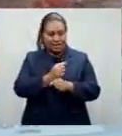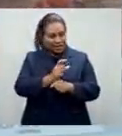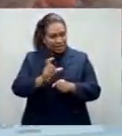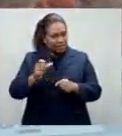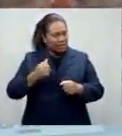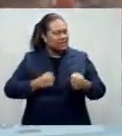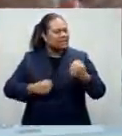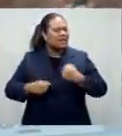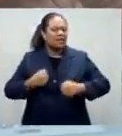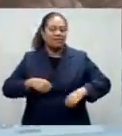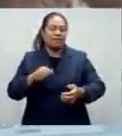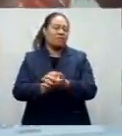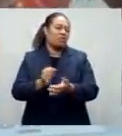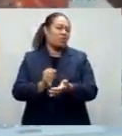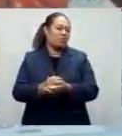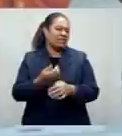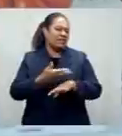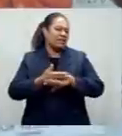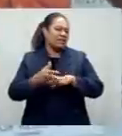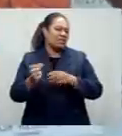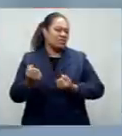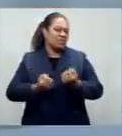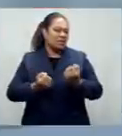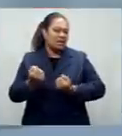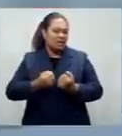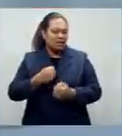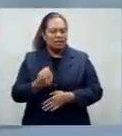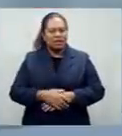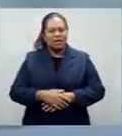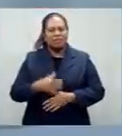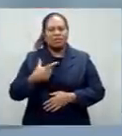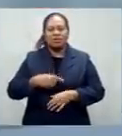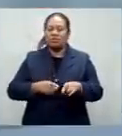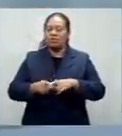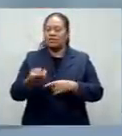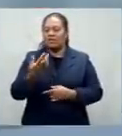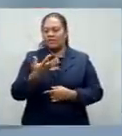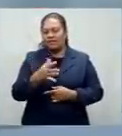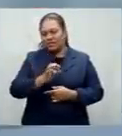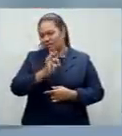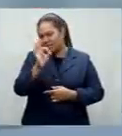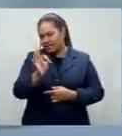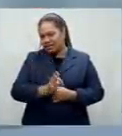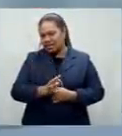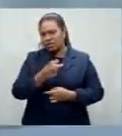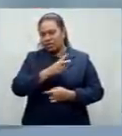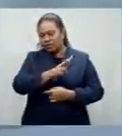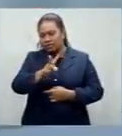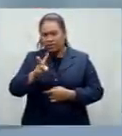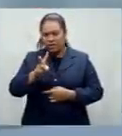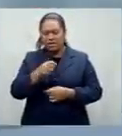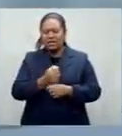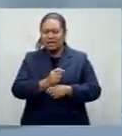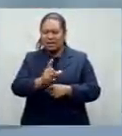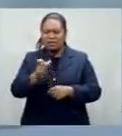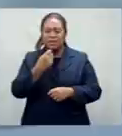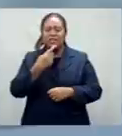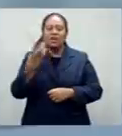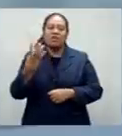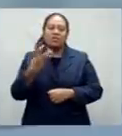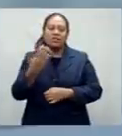suffered with a decline in the new vehicle market estimated in excess of 50%. Vision Investment Limited says the 14